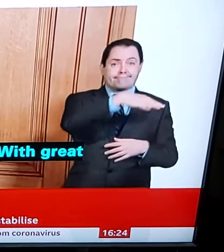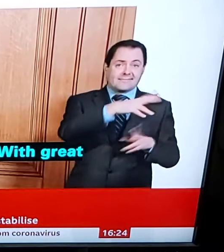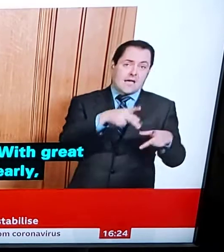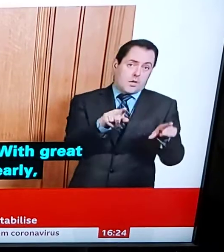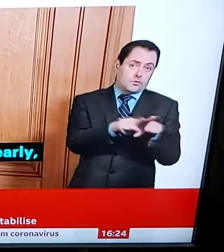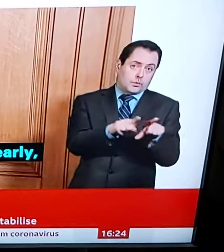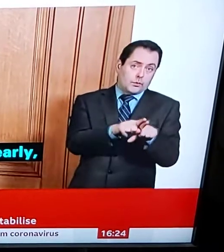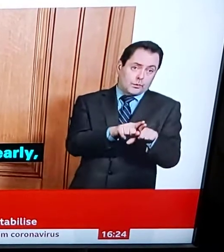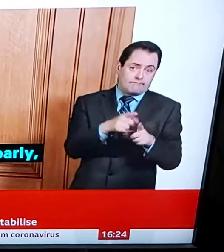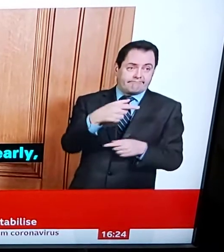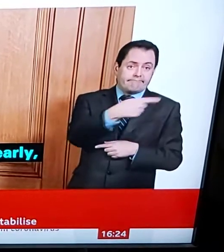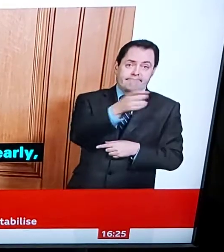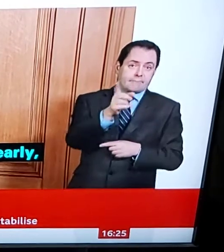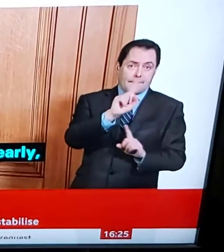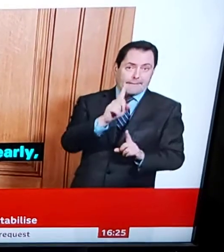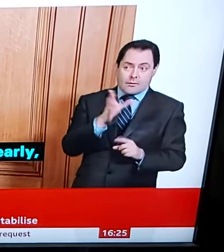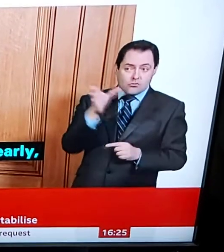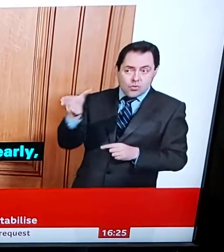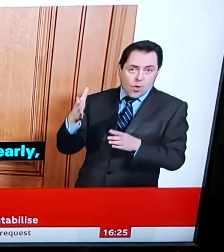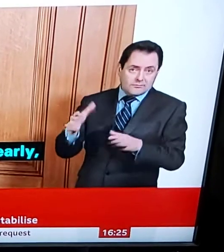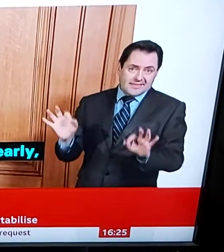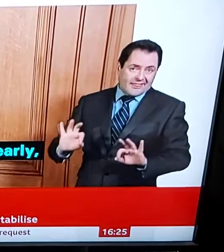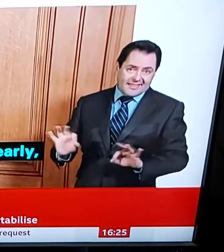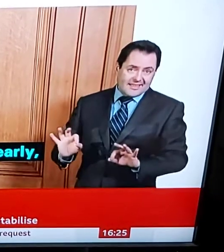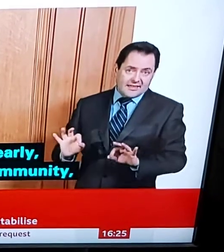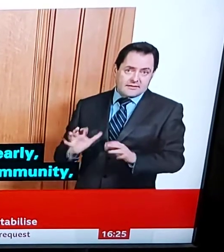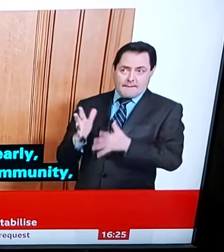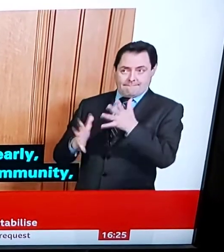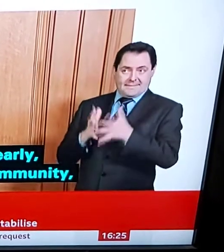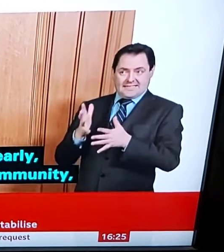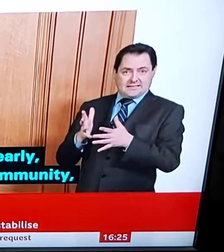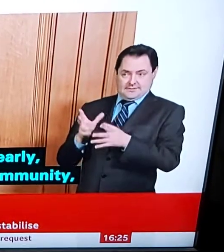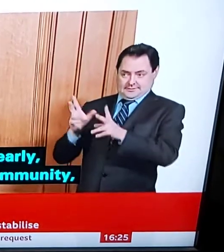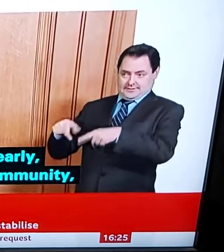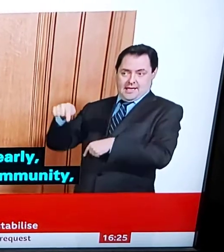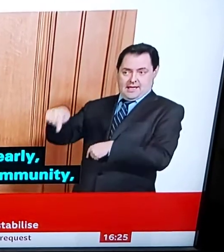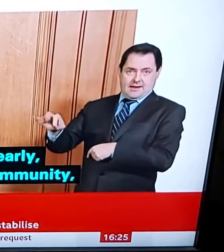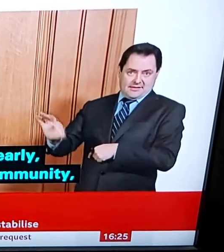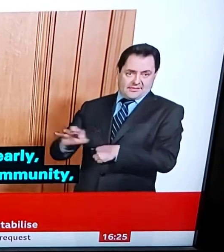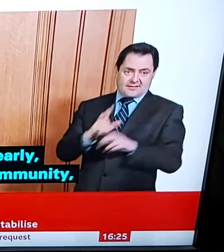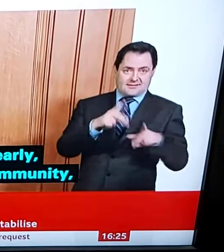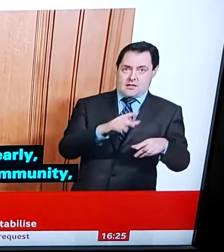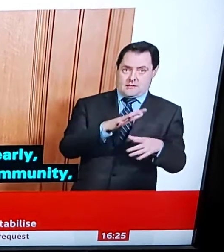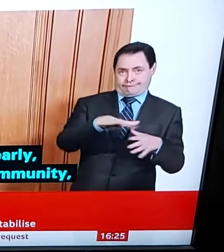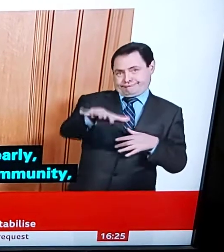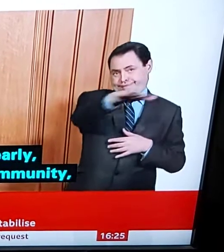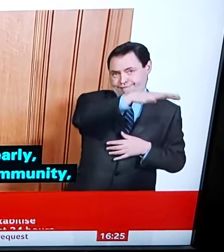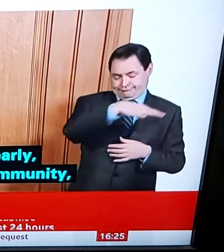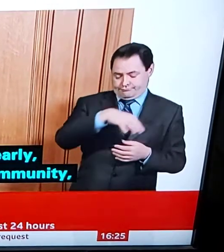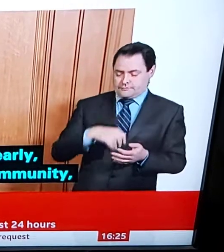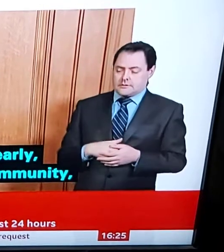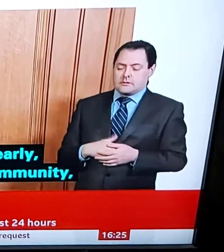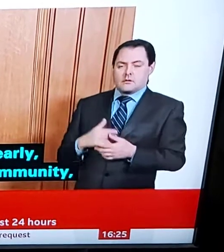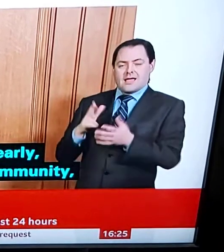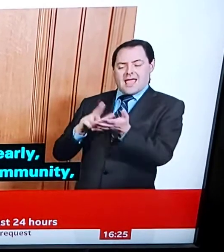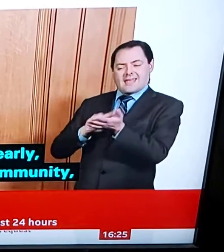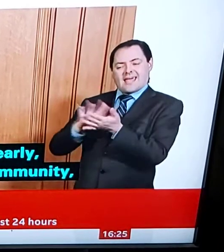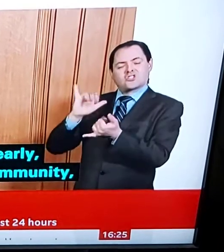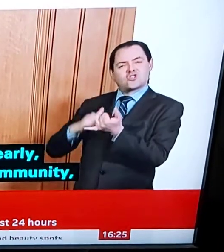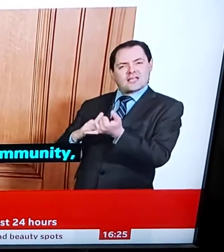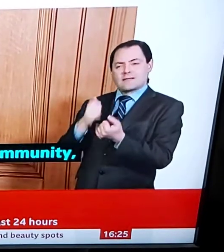who do not go to hospital and therefore do not pass away in hospital. So the figures that we report from the NHS are the